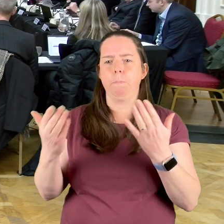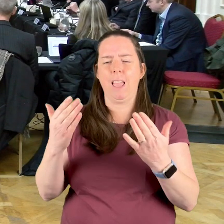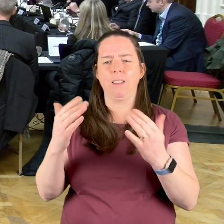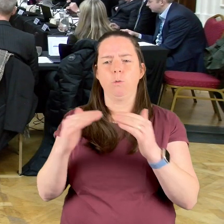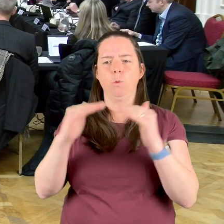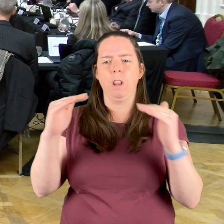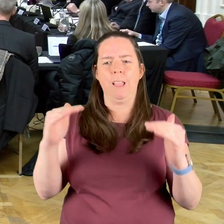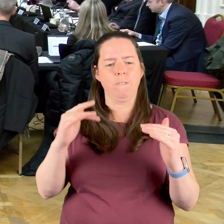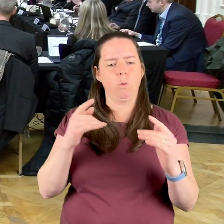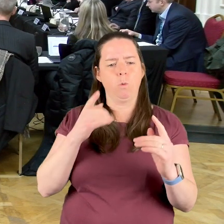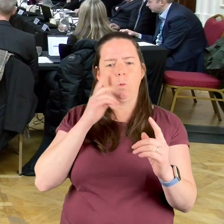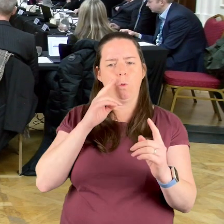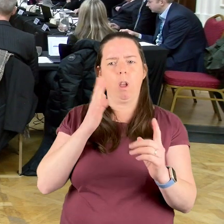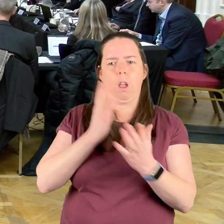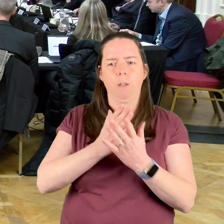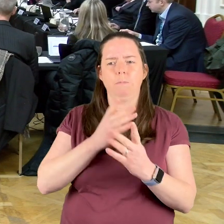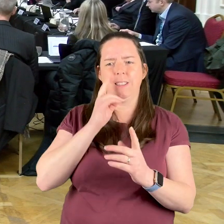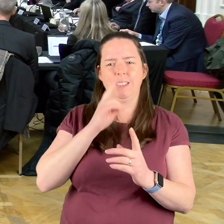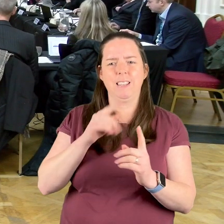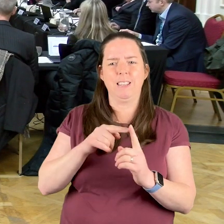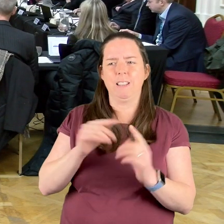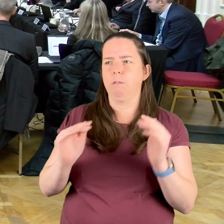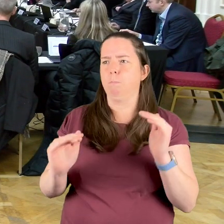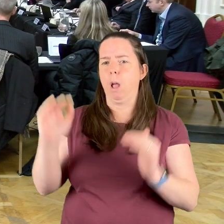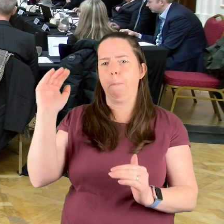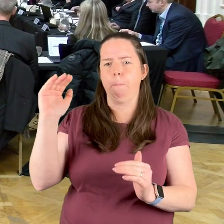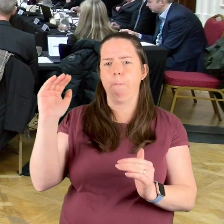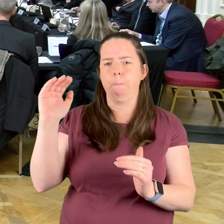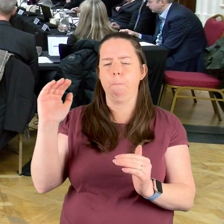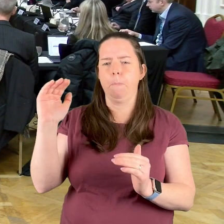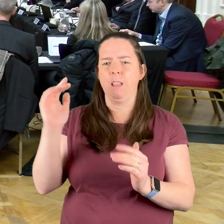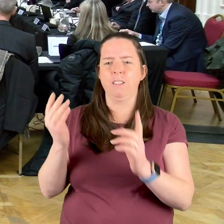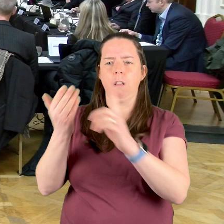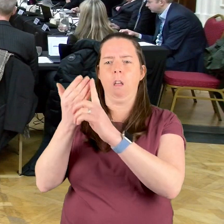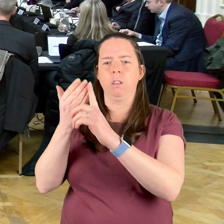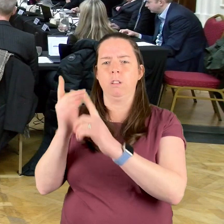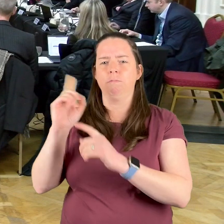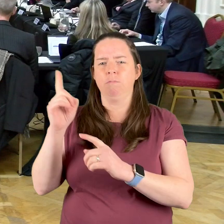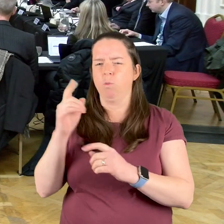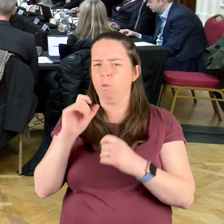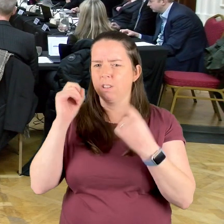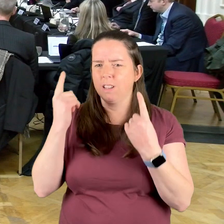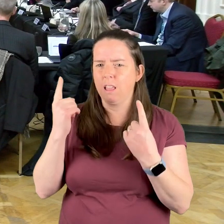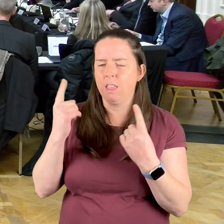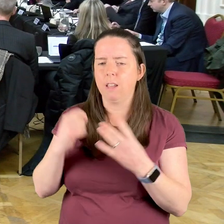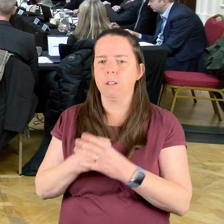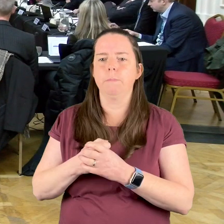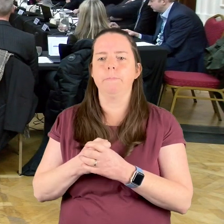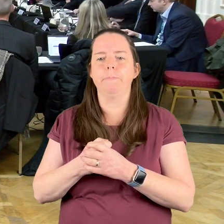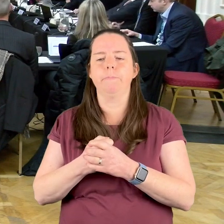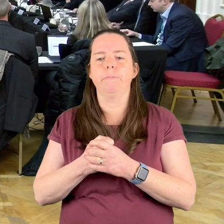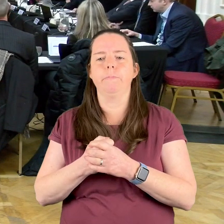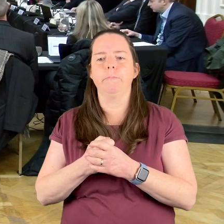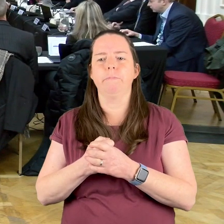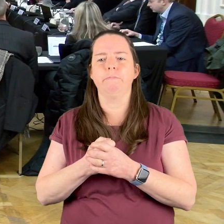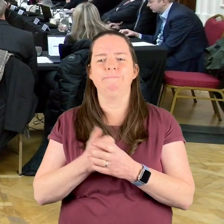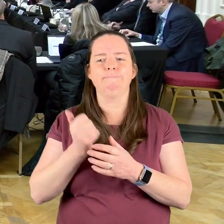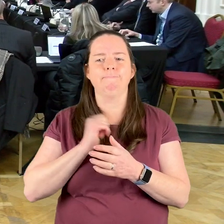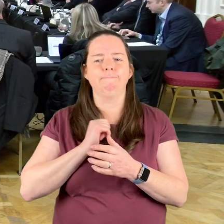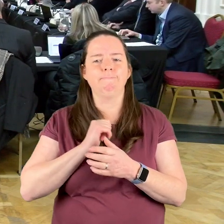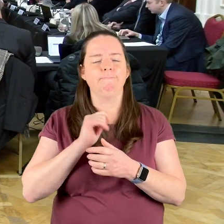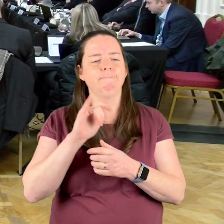the target is pretty high in comparison to the level that we are seeing. Do